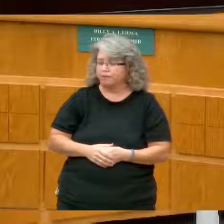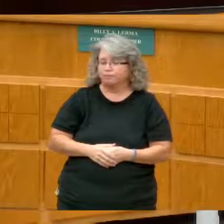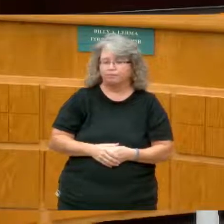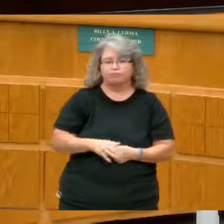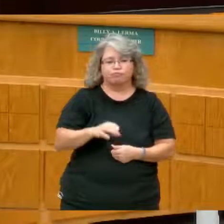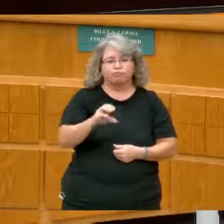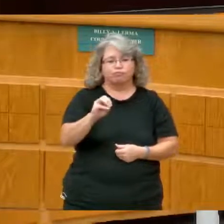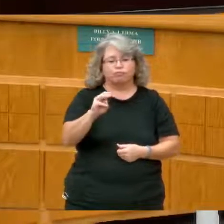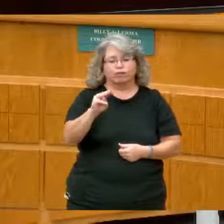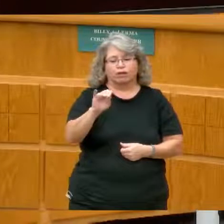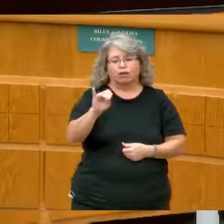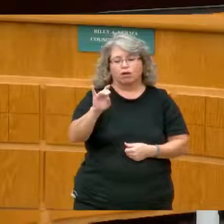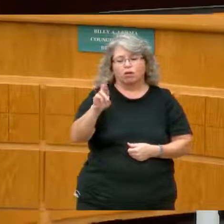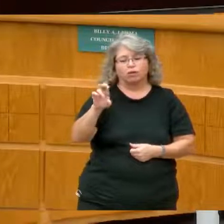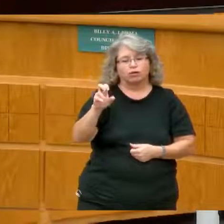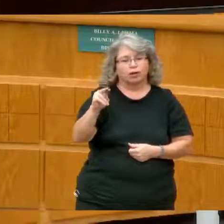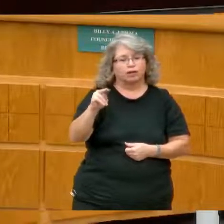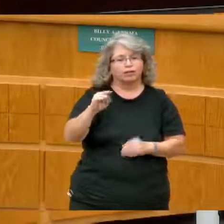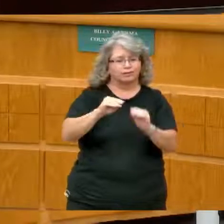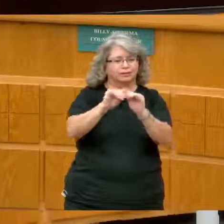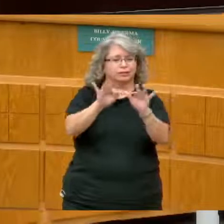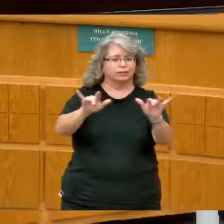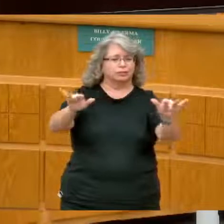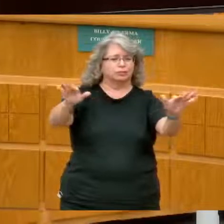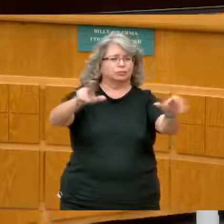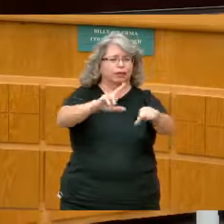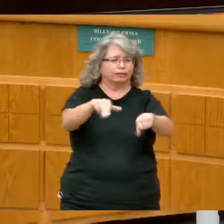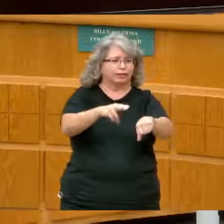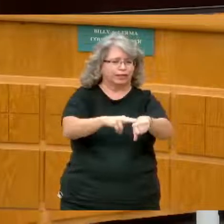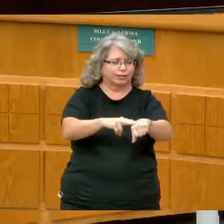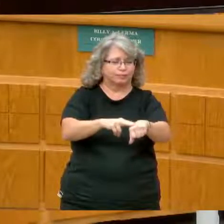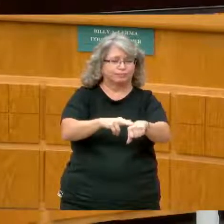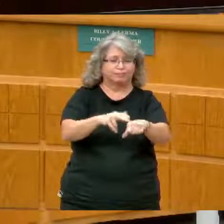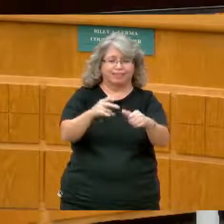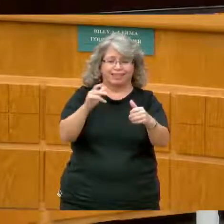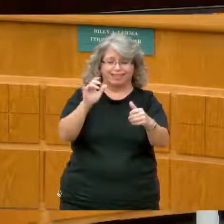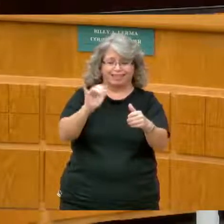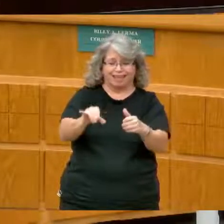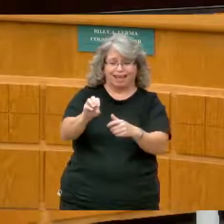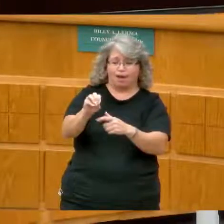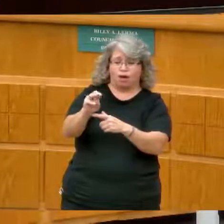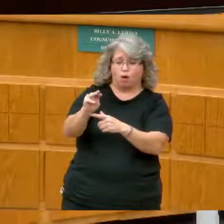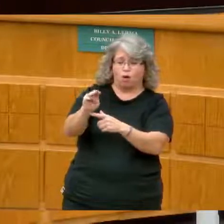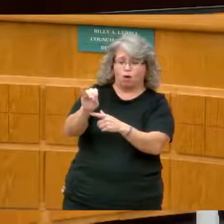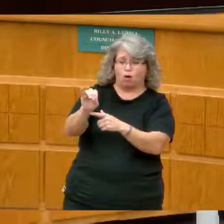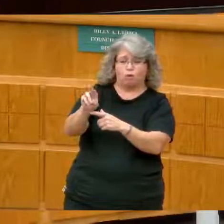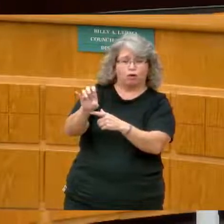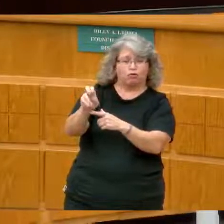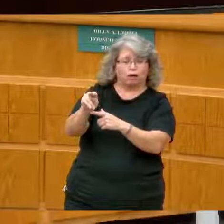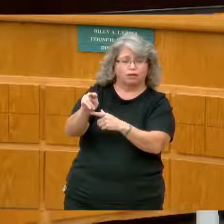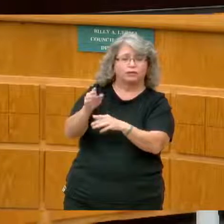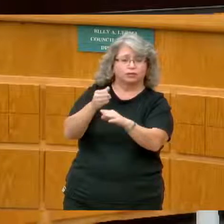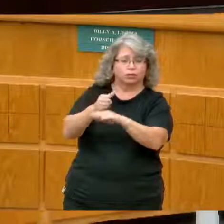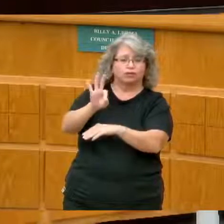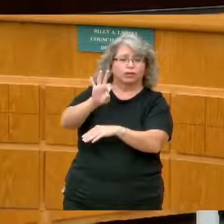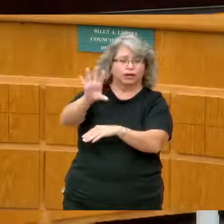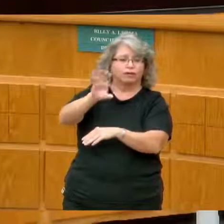swept across the nation, and it now accounts for over 95% of all of our